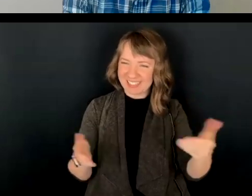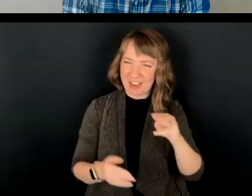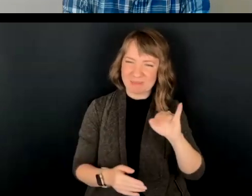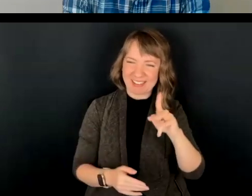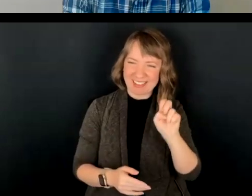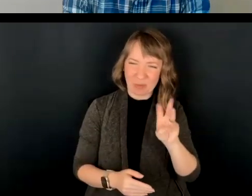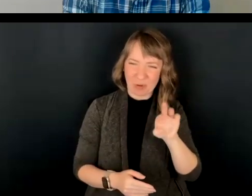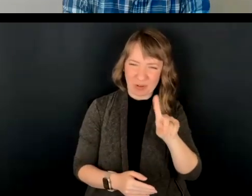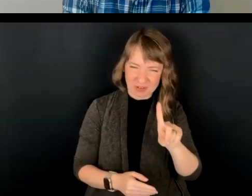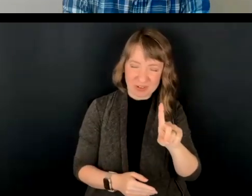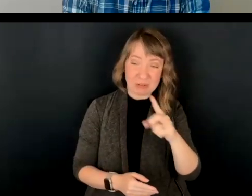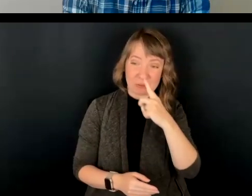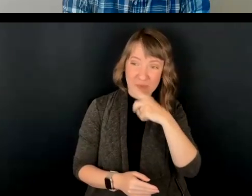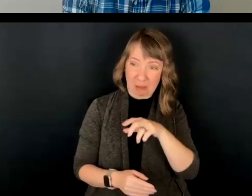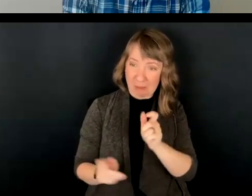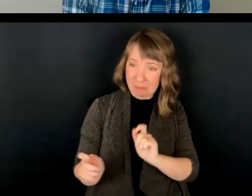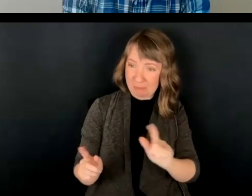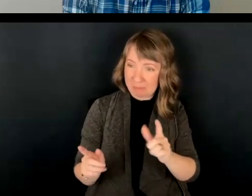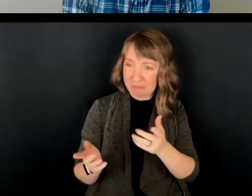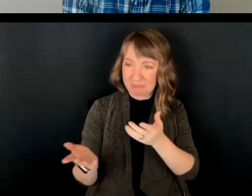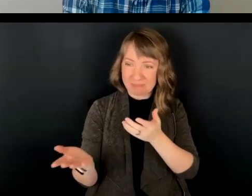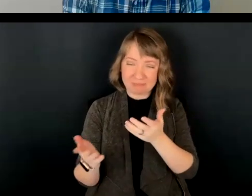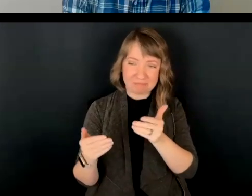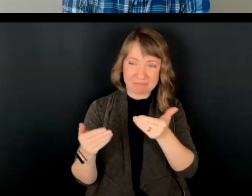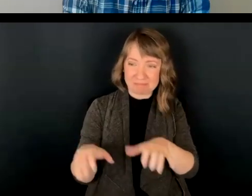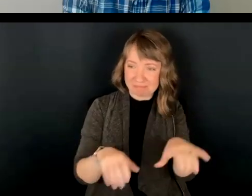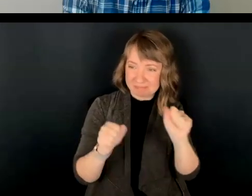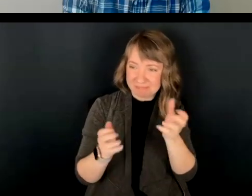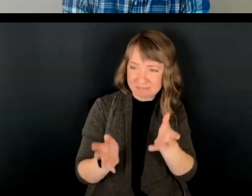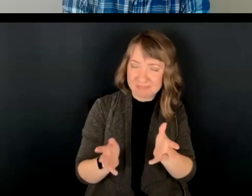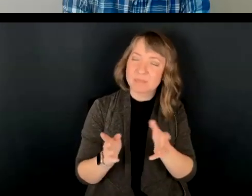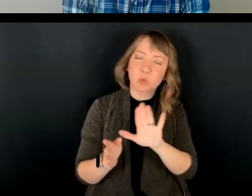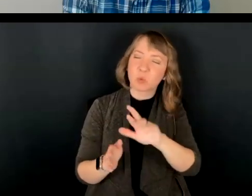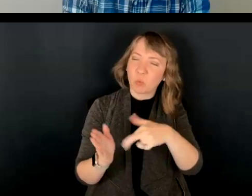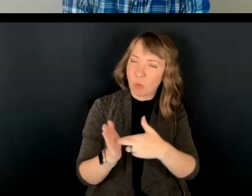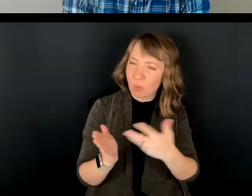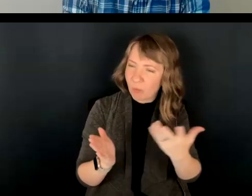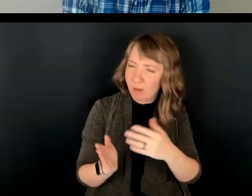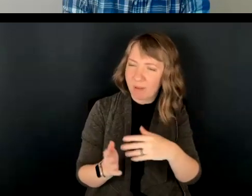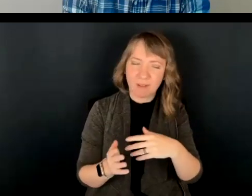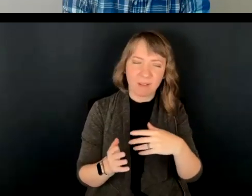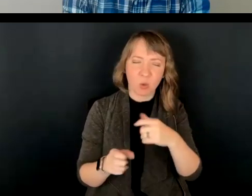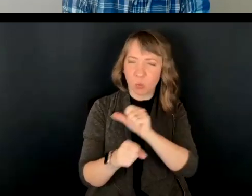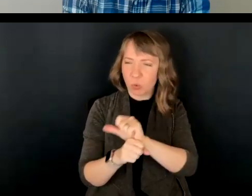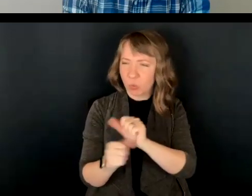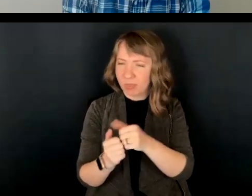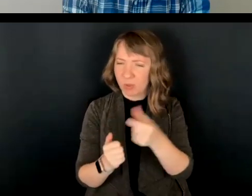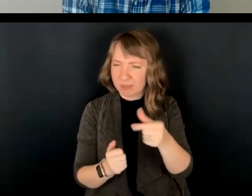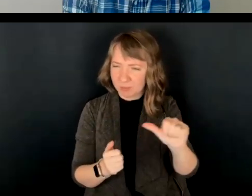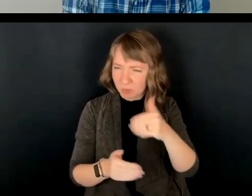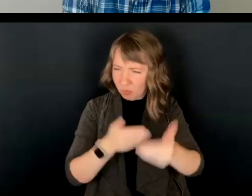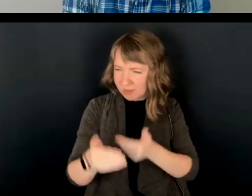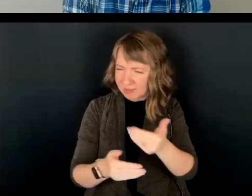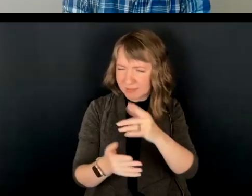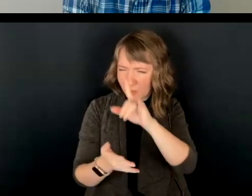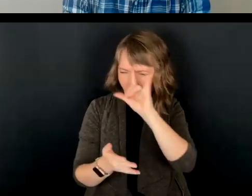to jump in and kind of take the conversation from there about what your role is and what it looks like to work through grants and agreements processes with